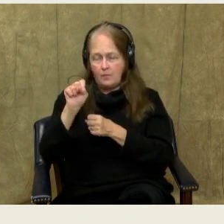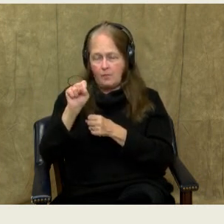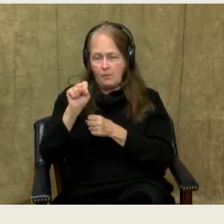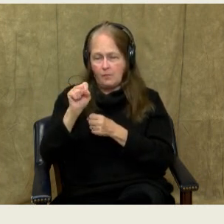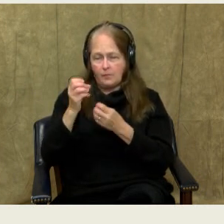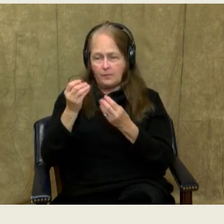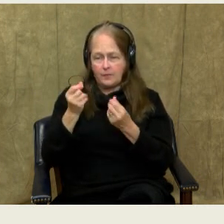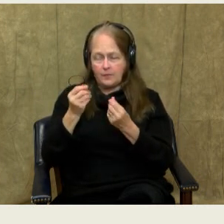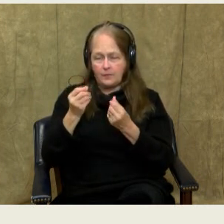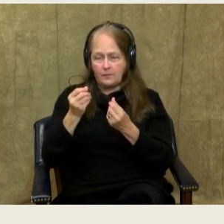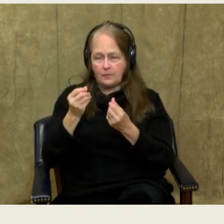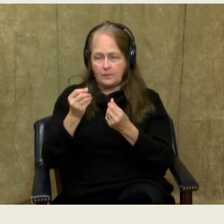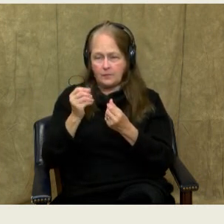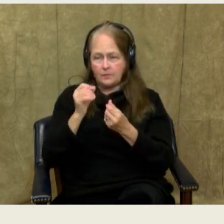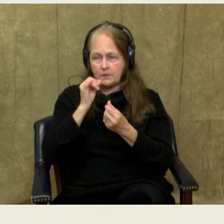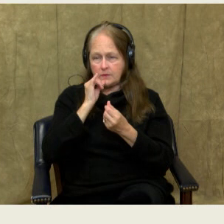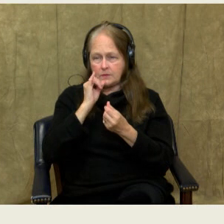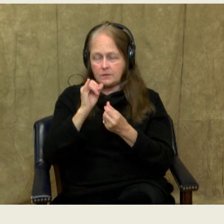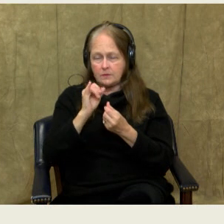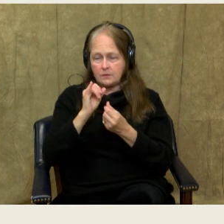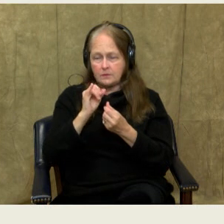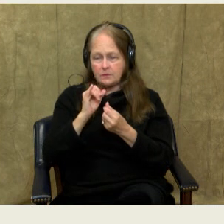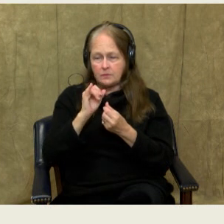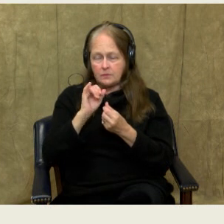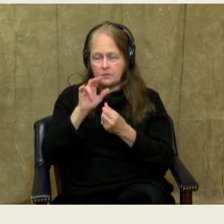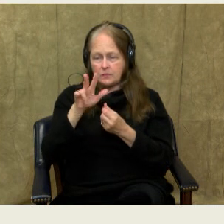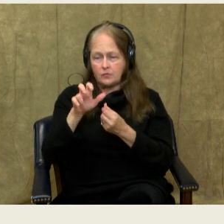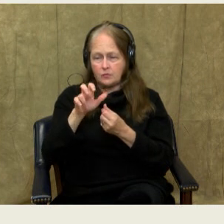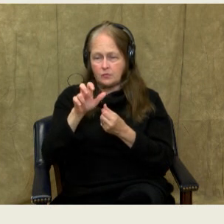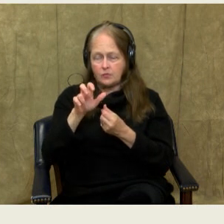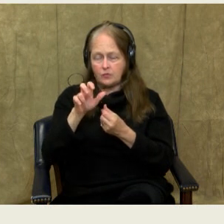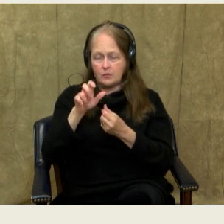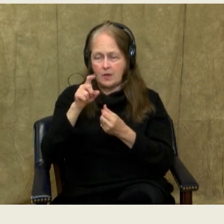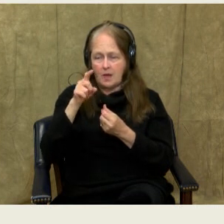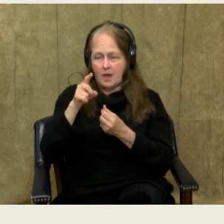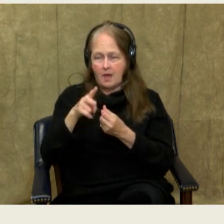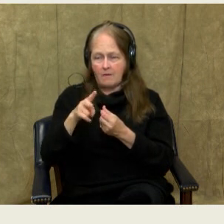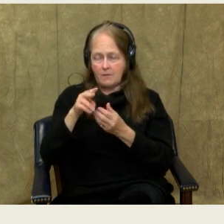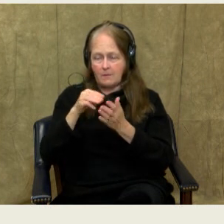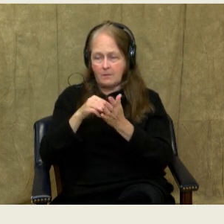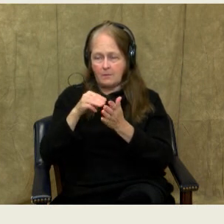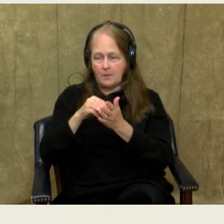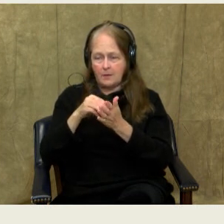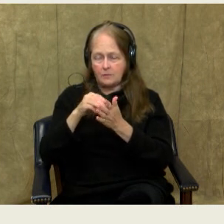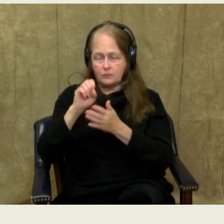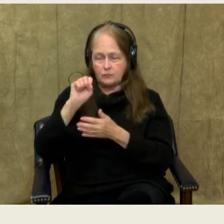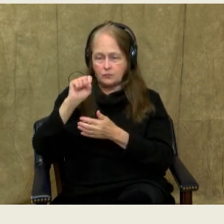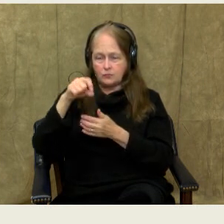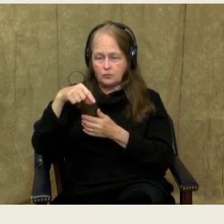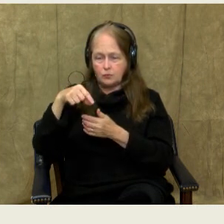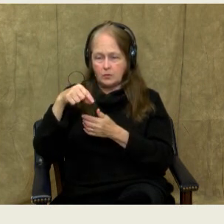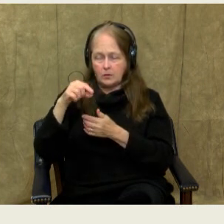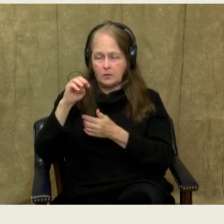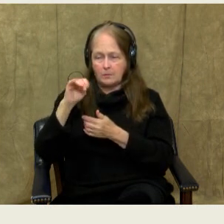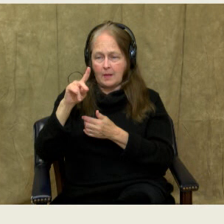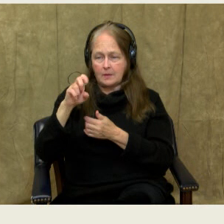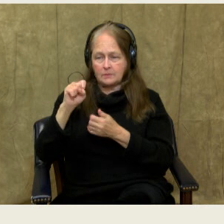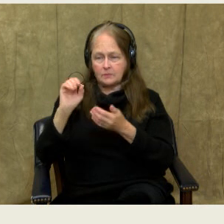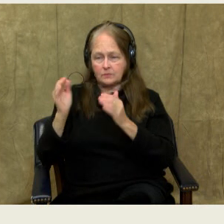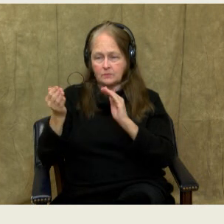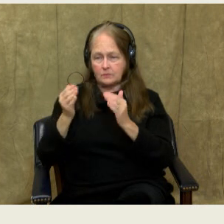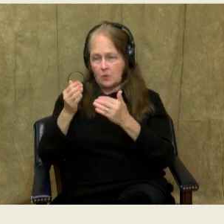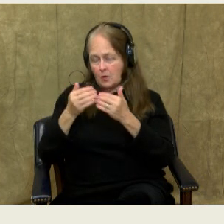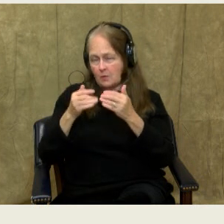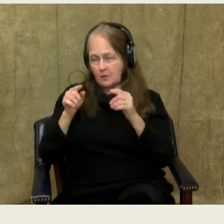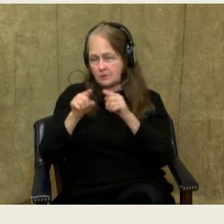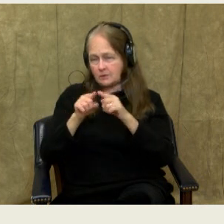its land area is a little over, or 3.5 million square miles. So how does that compare to China's? Very